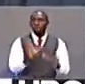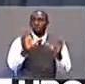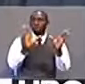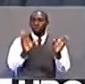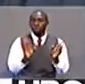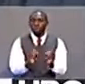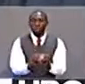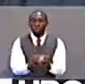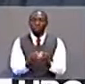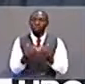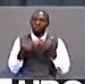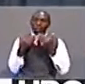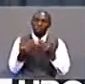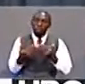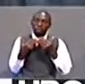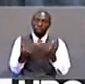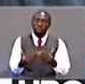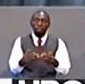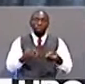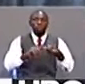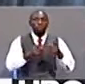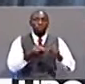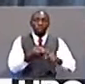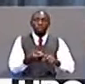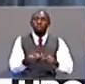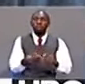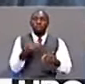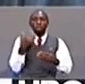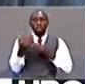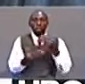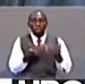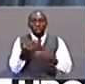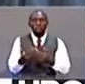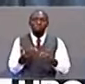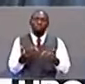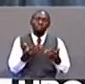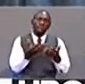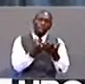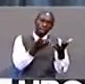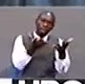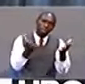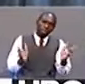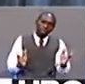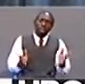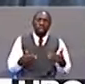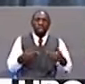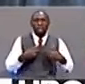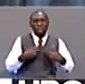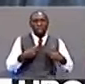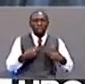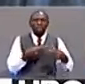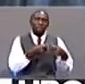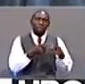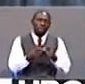to thank all those who played different roles in the send-off